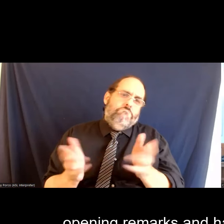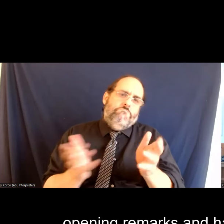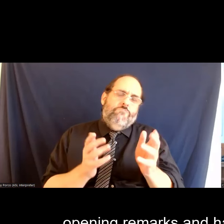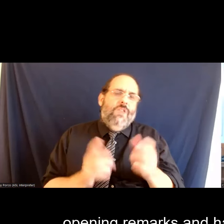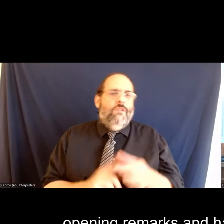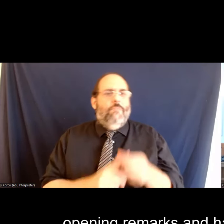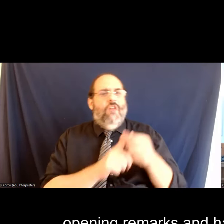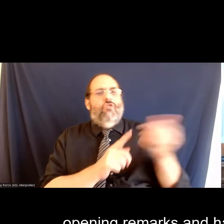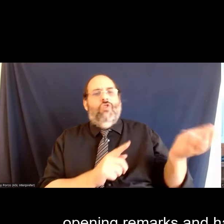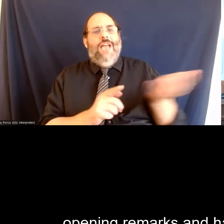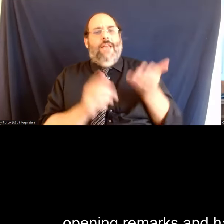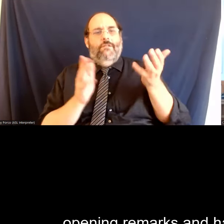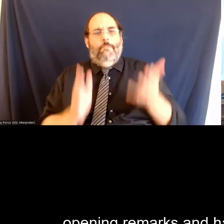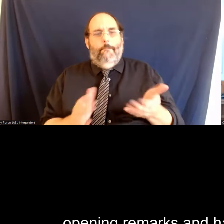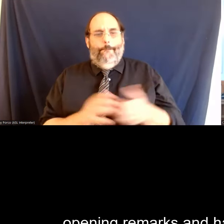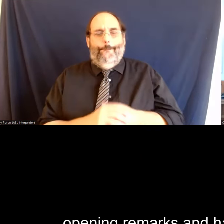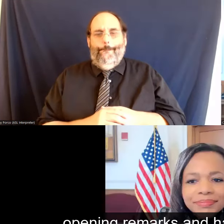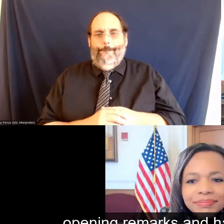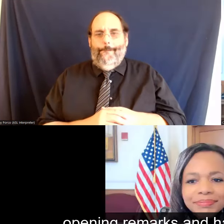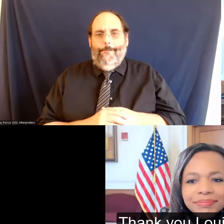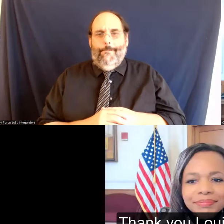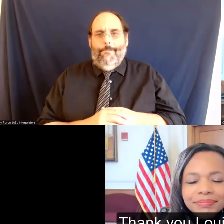guest.